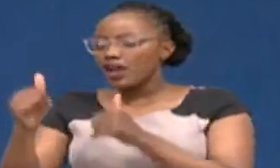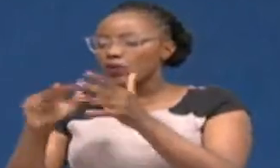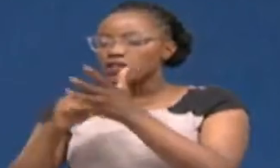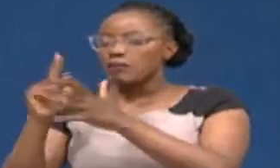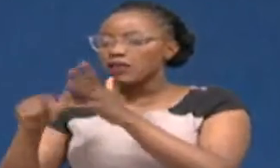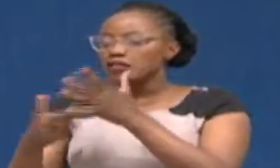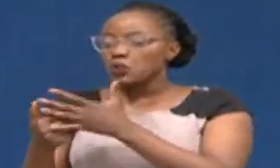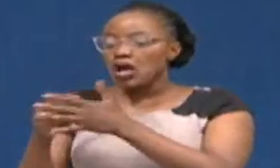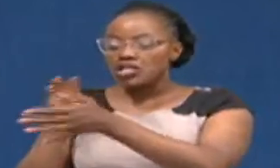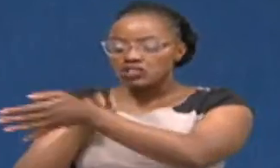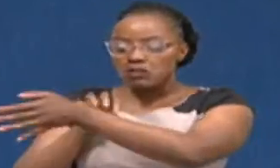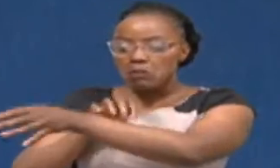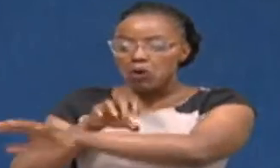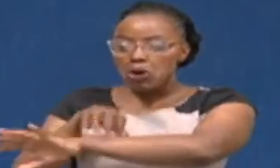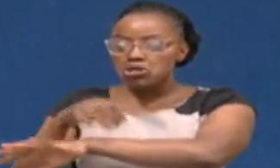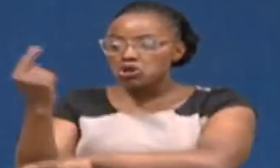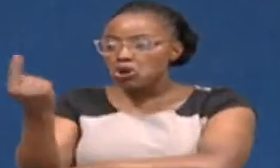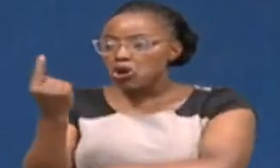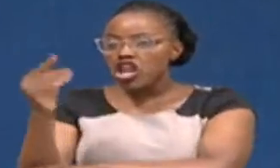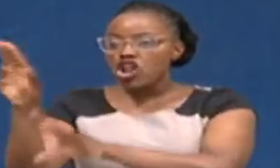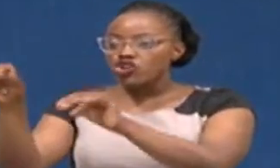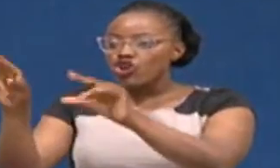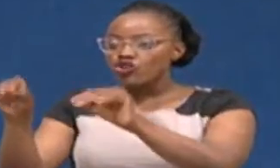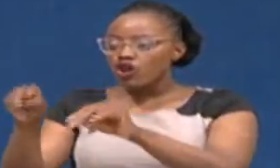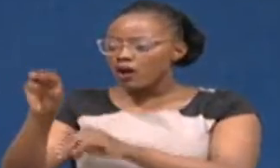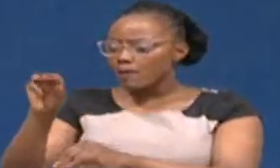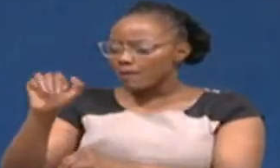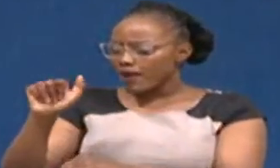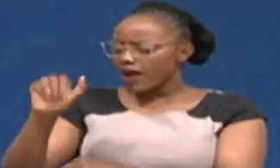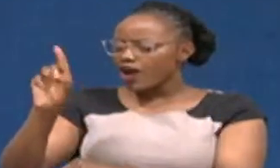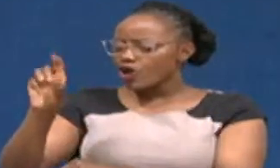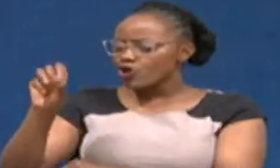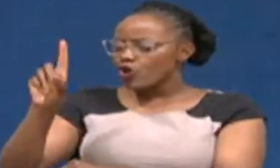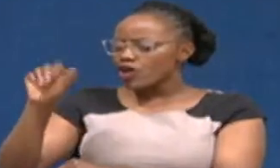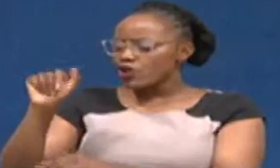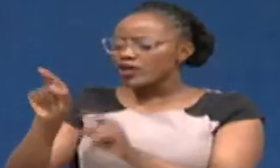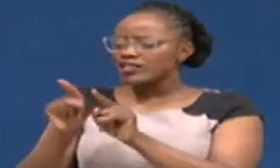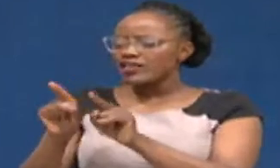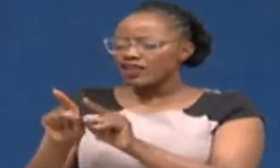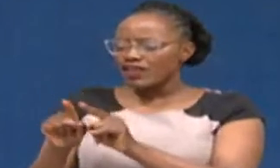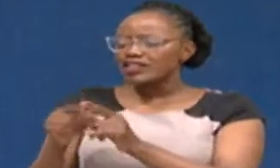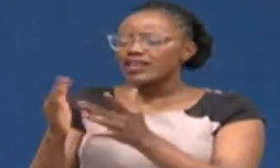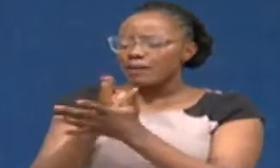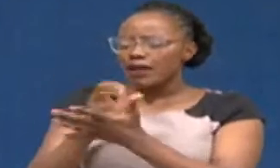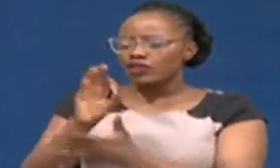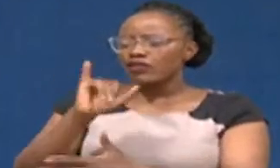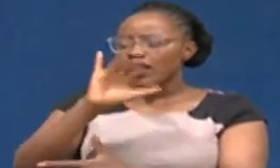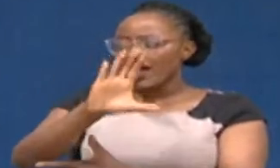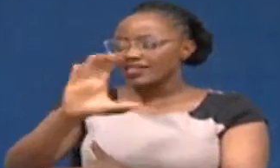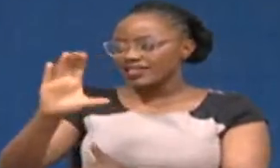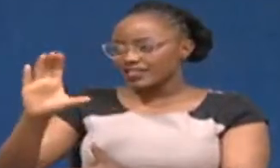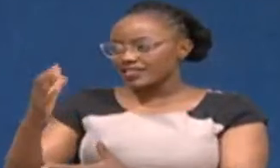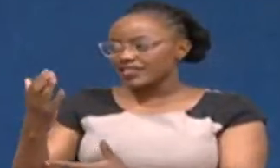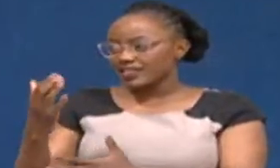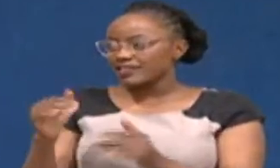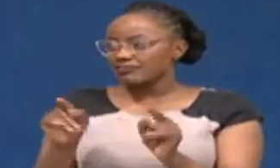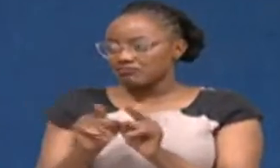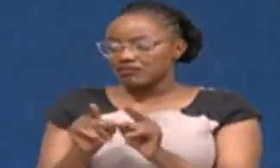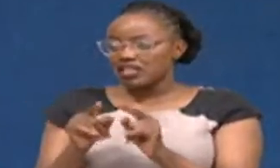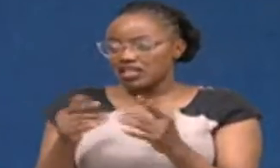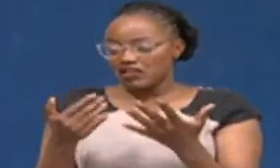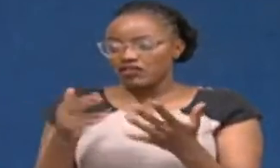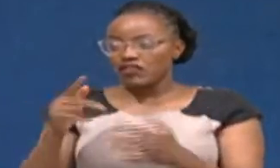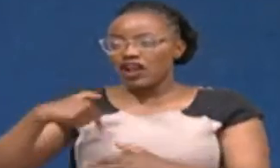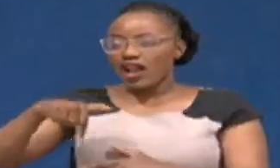means sports here and there, but it is part of the International Criminal Court lexicon.